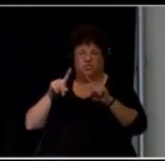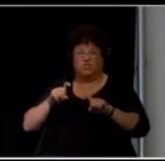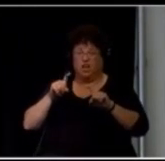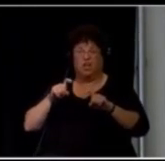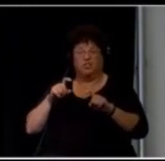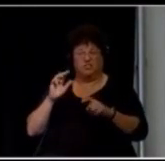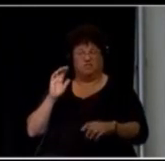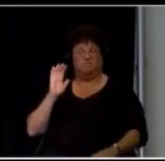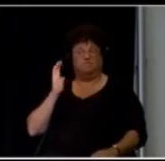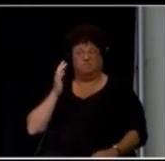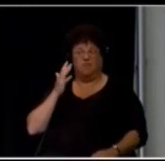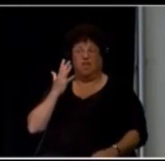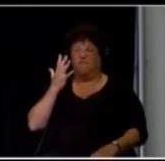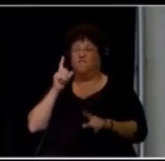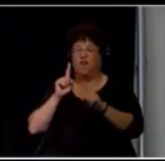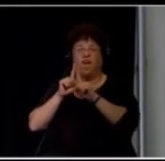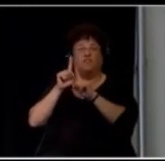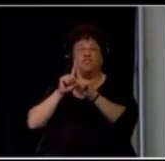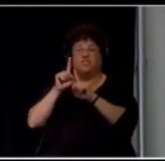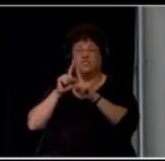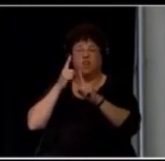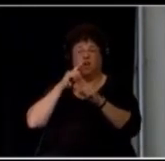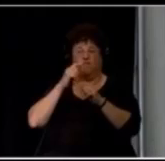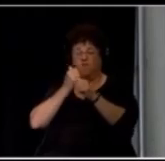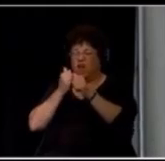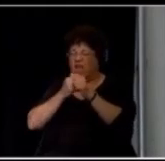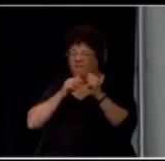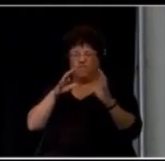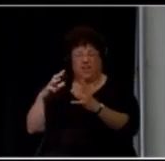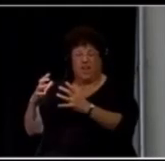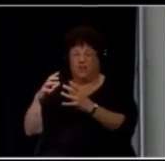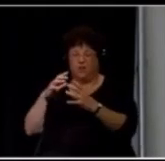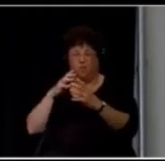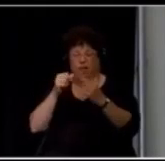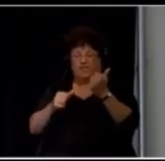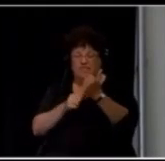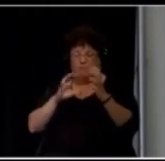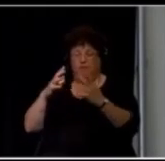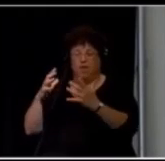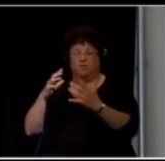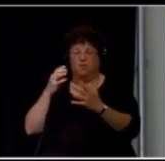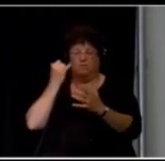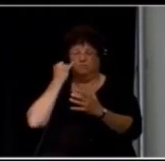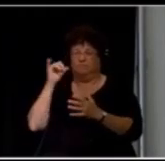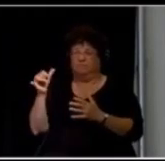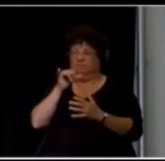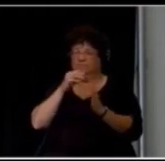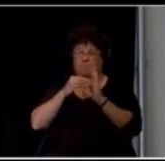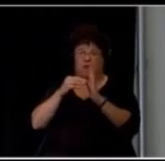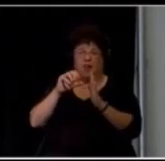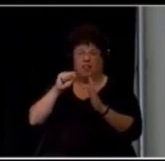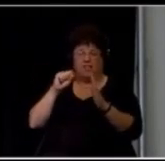it's shaping up to be 5-star in every category and every subcategory, like the Model S. That's great. So.